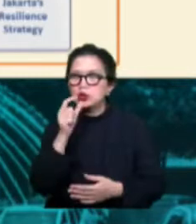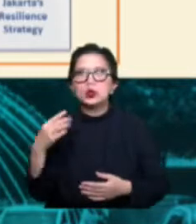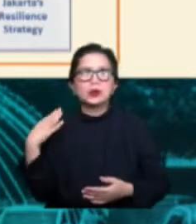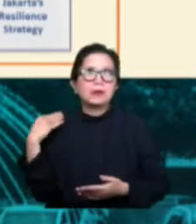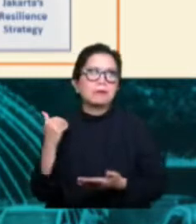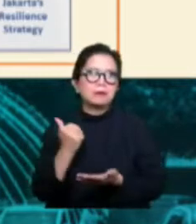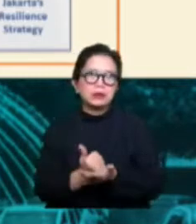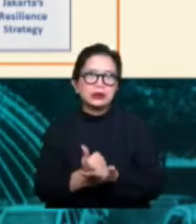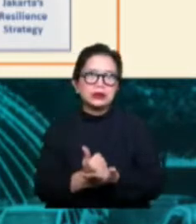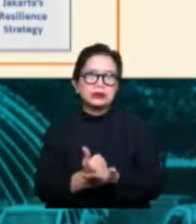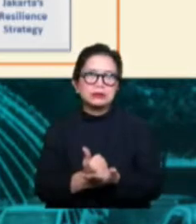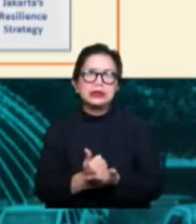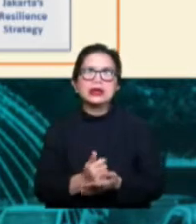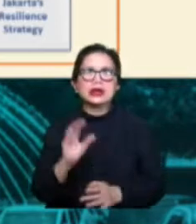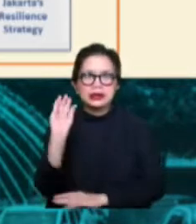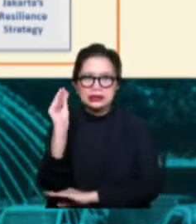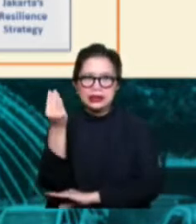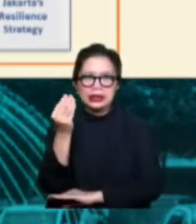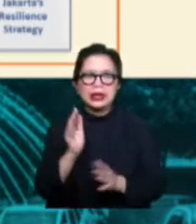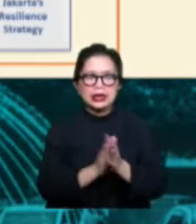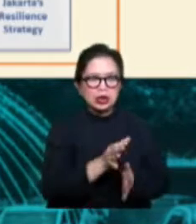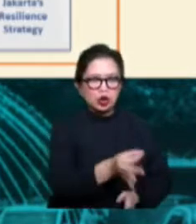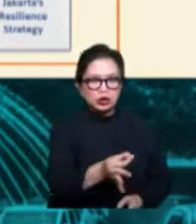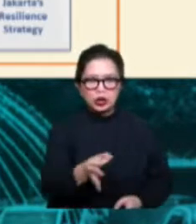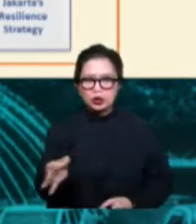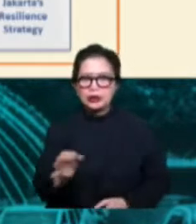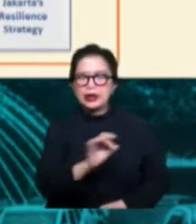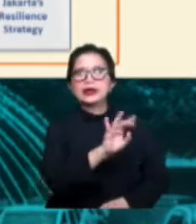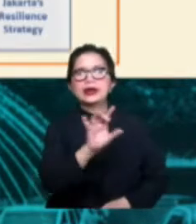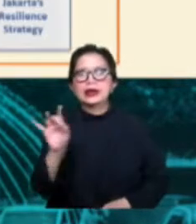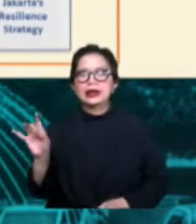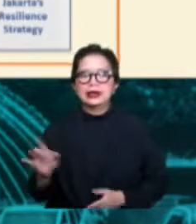This is the cover of the white paper of urban health in Jakarta.